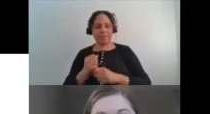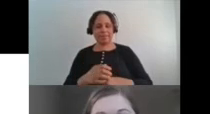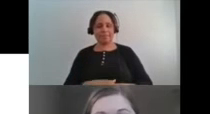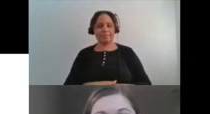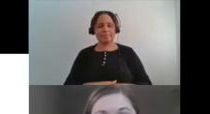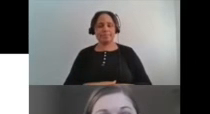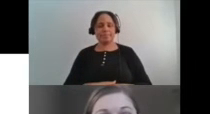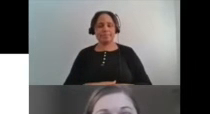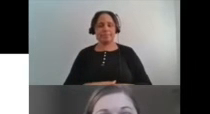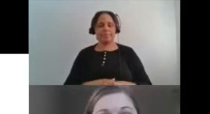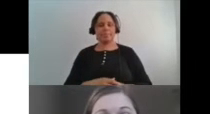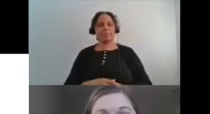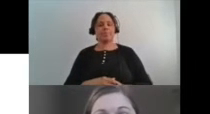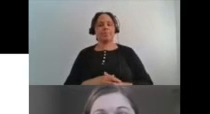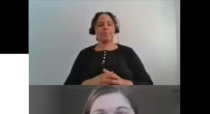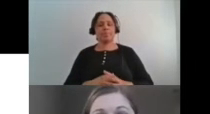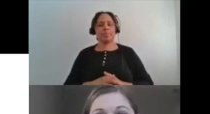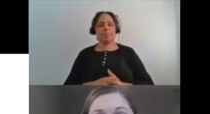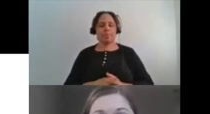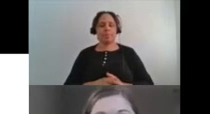support person. Okay.